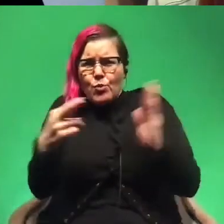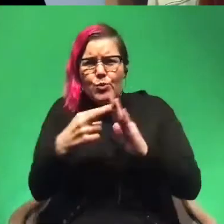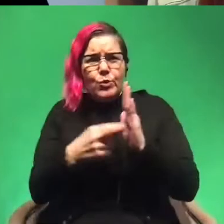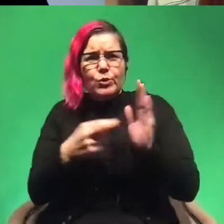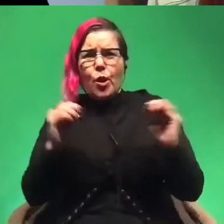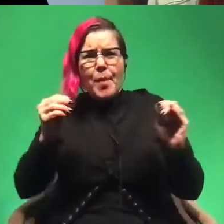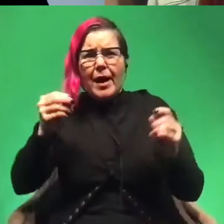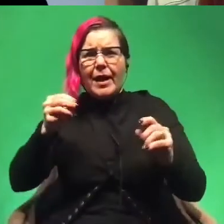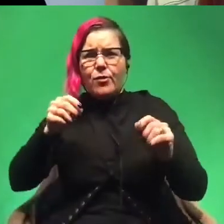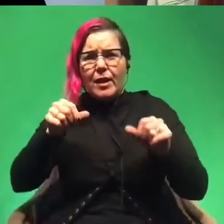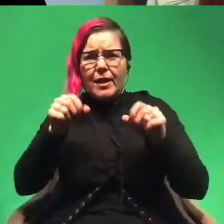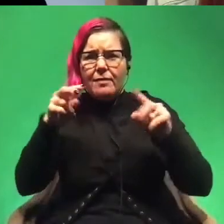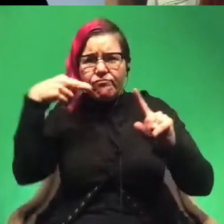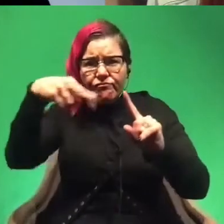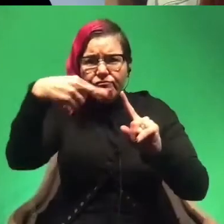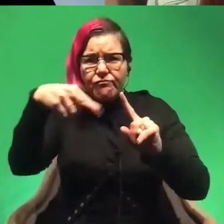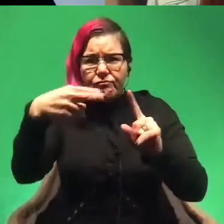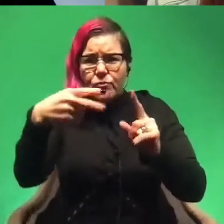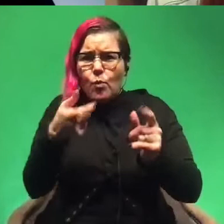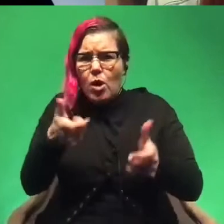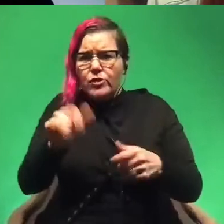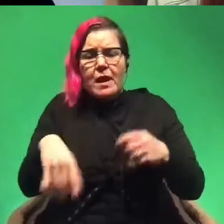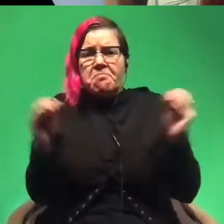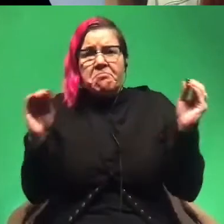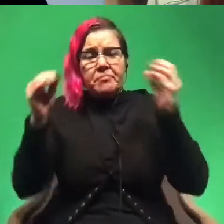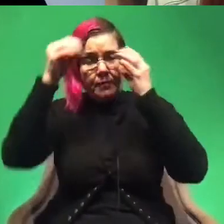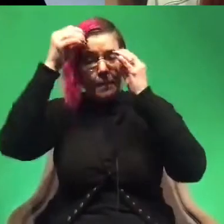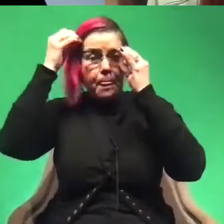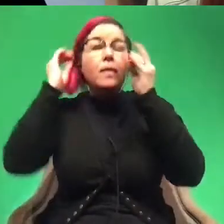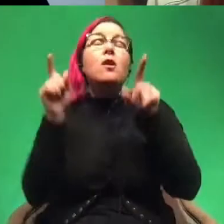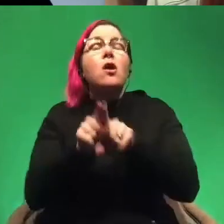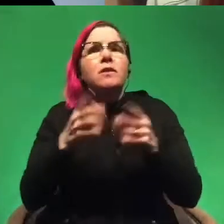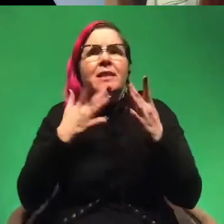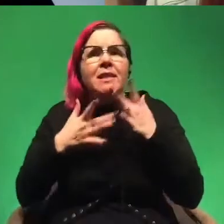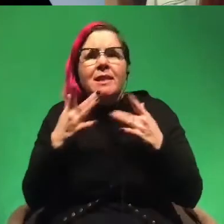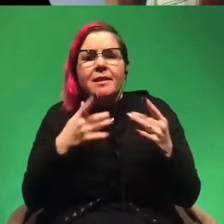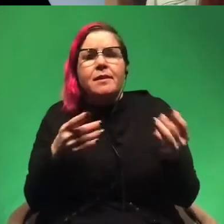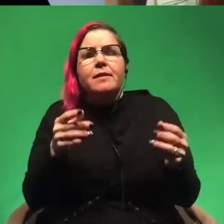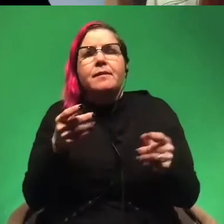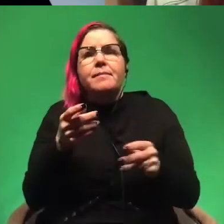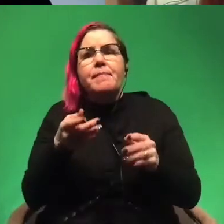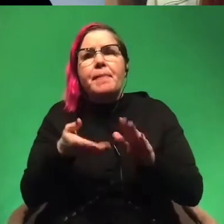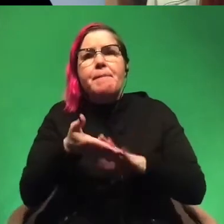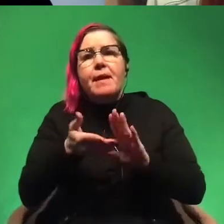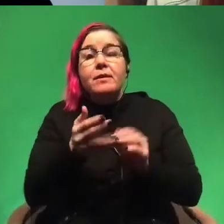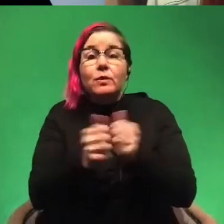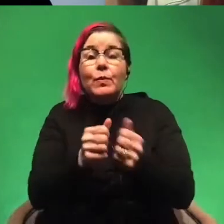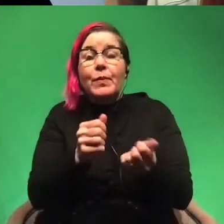that monitors that very closely. There's also a lack of, maintenance around medical